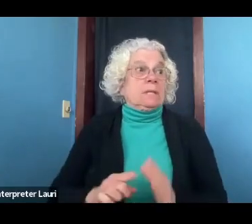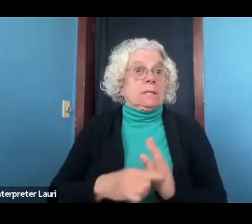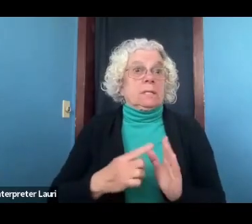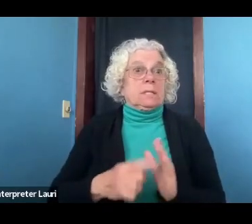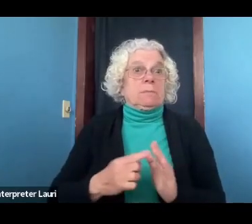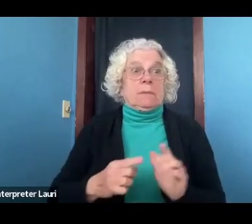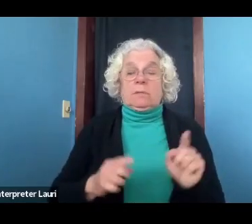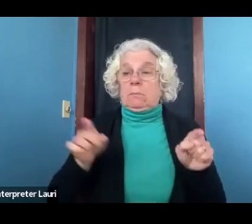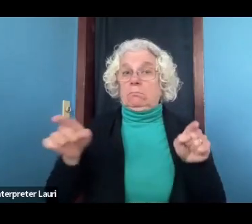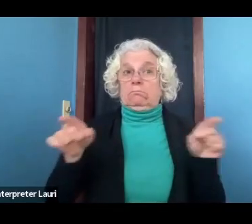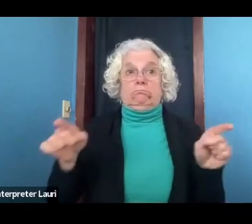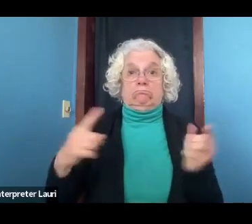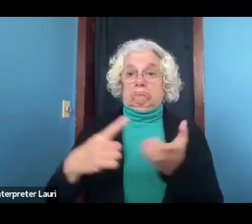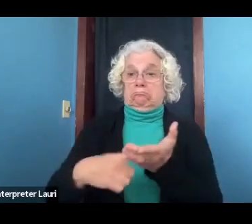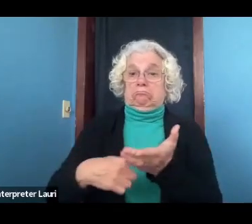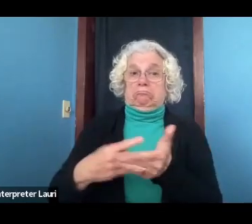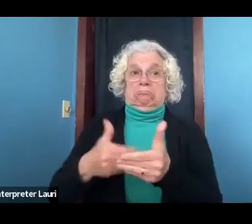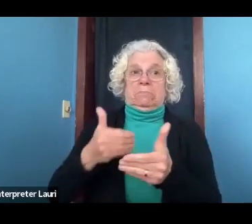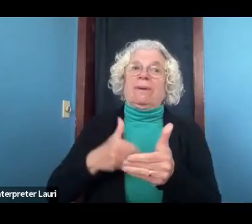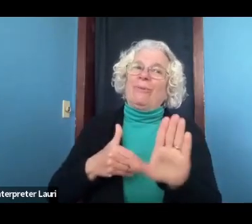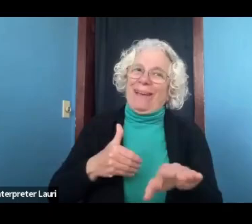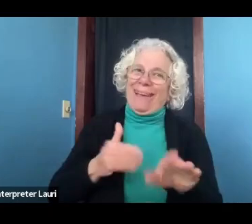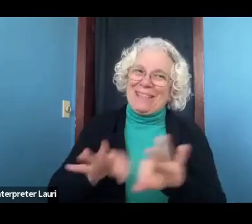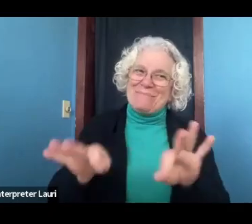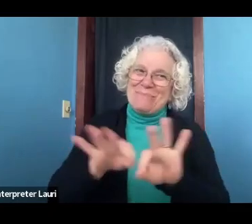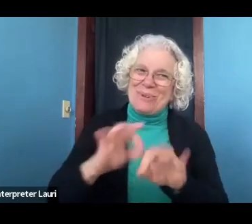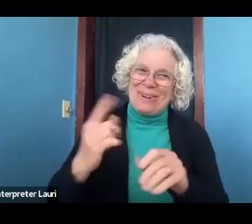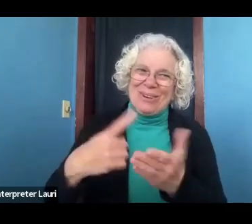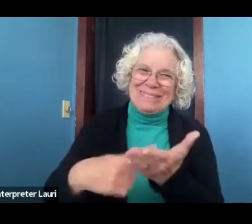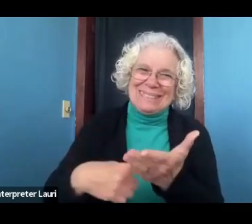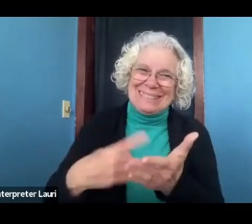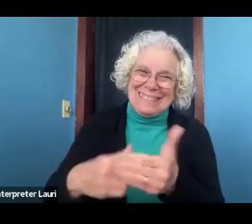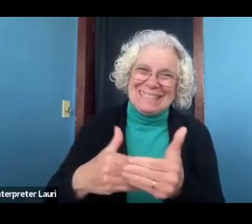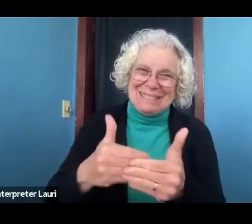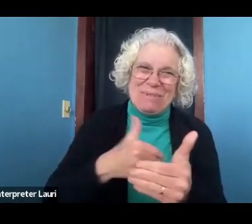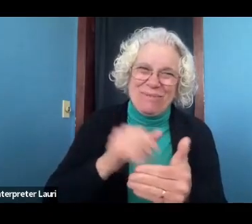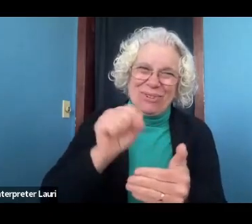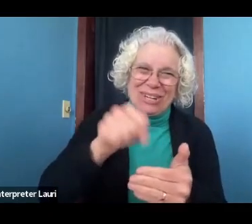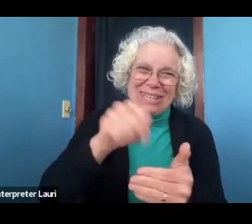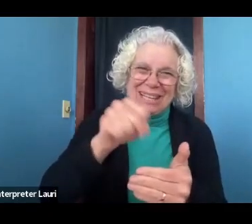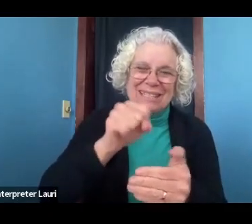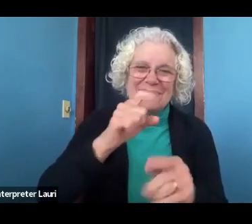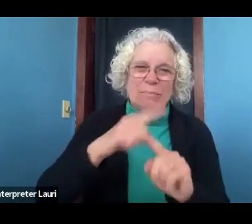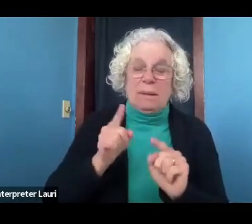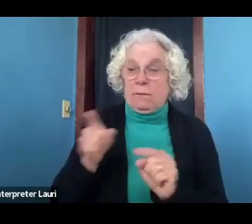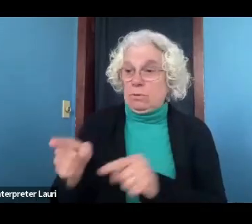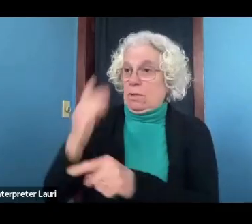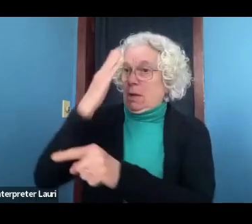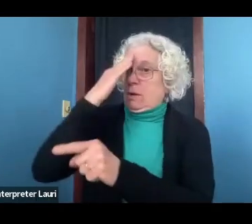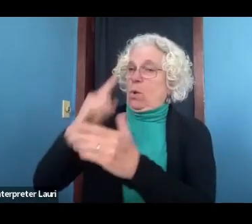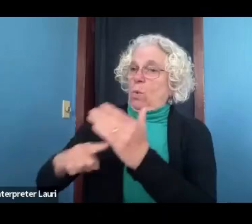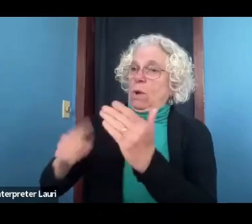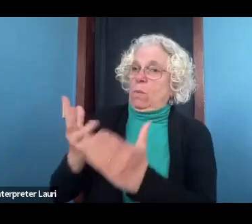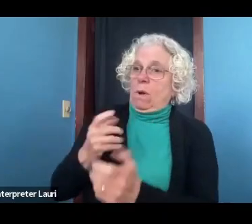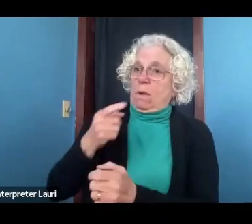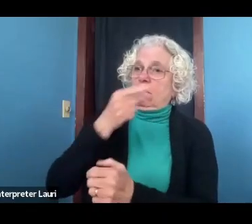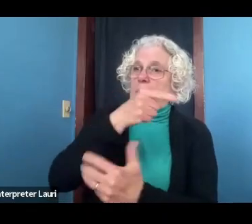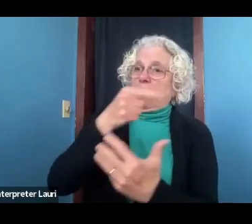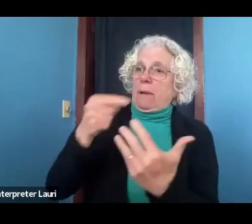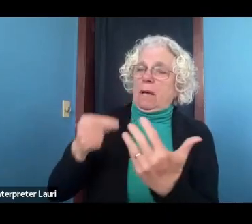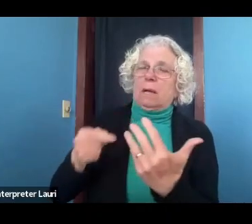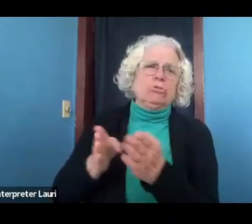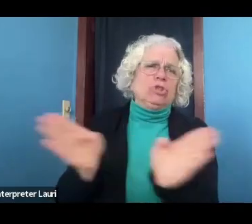agent, which is awesome. You should always have a conversation with your agent so they know what you want, at least in general